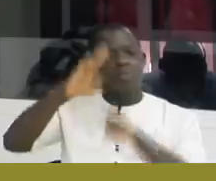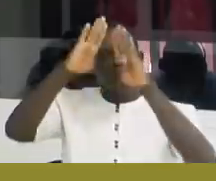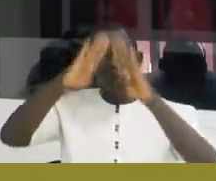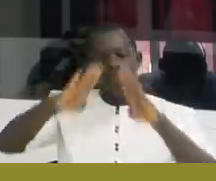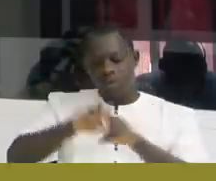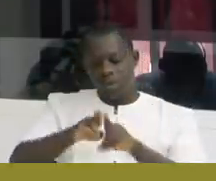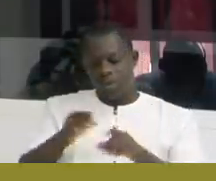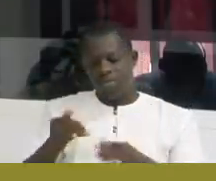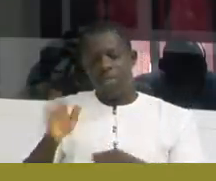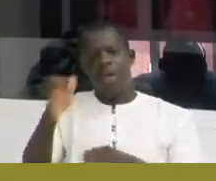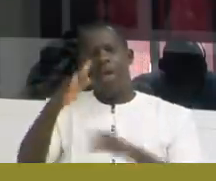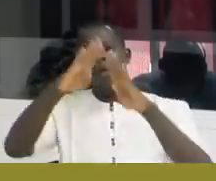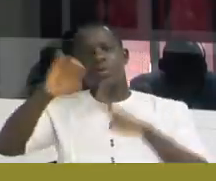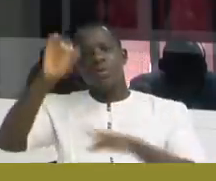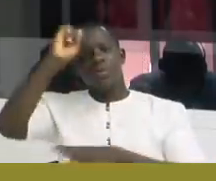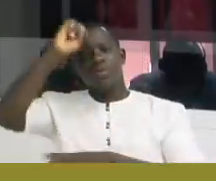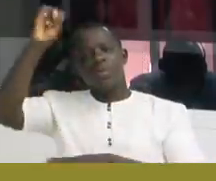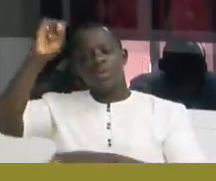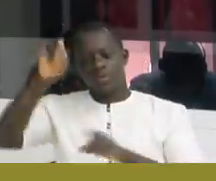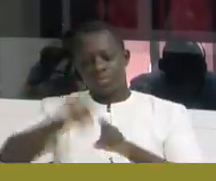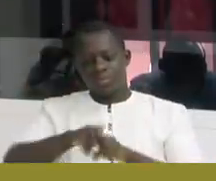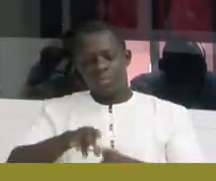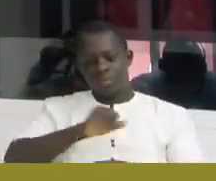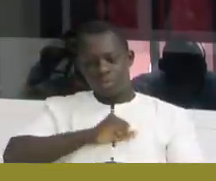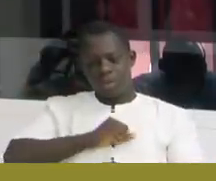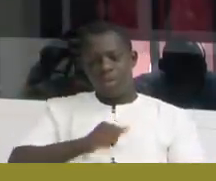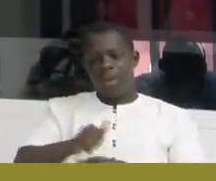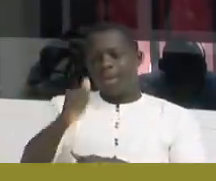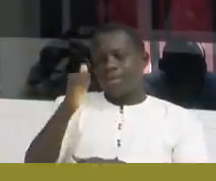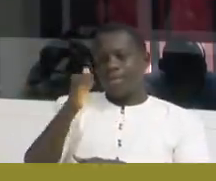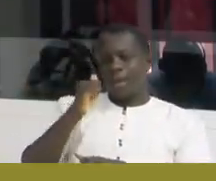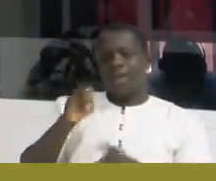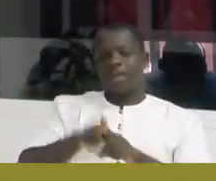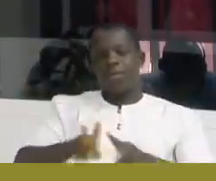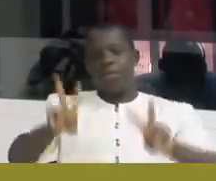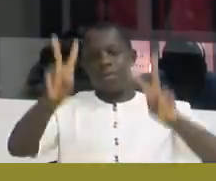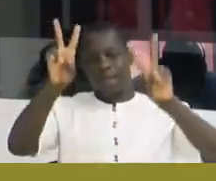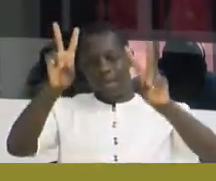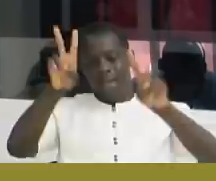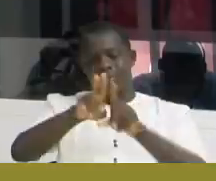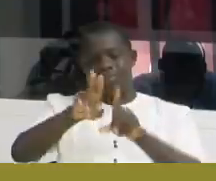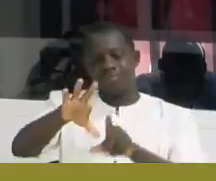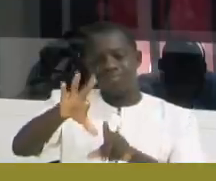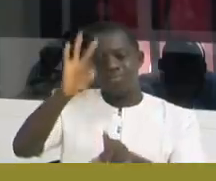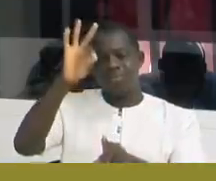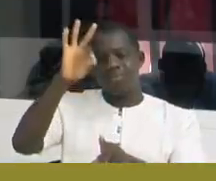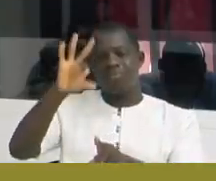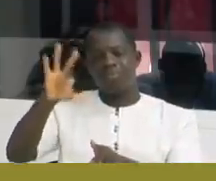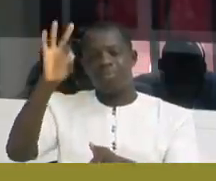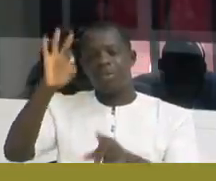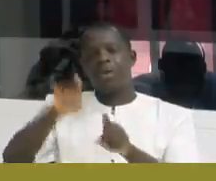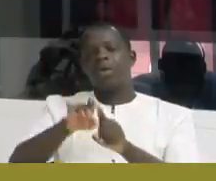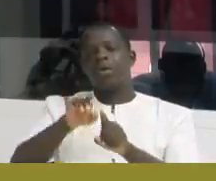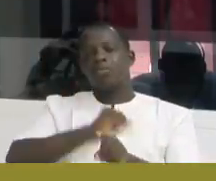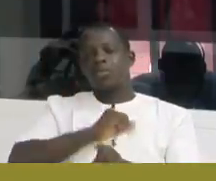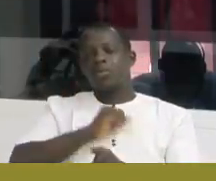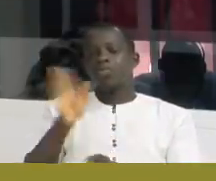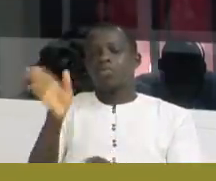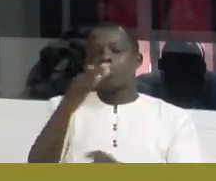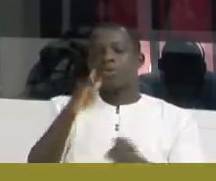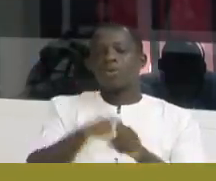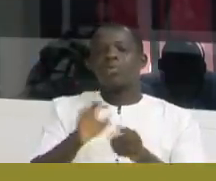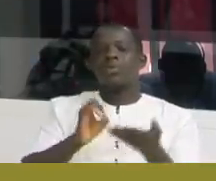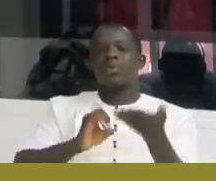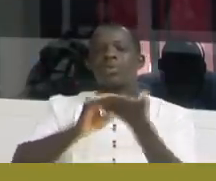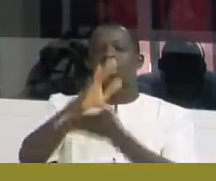walking, and he was behind you. And Jame was to select a ram that he was going to send to